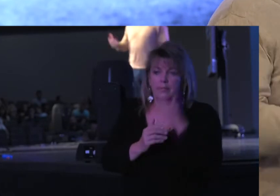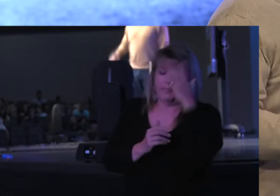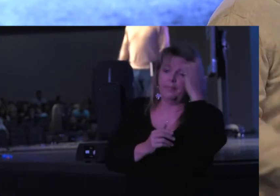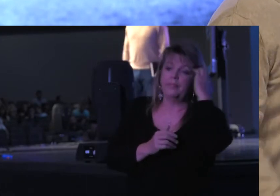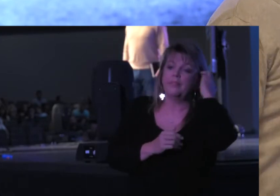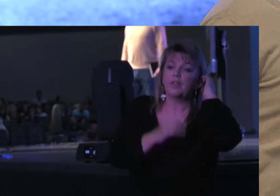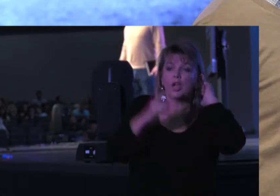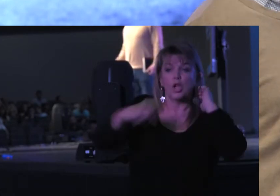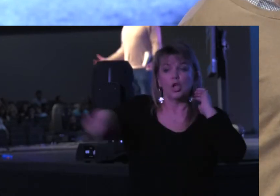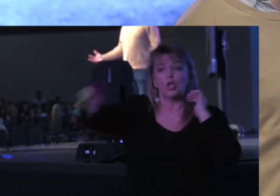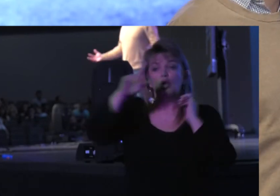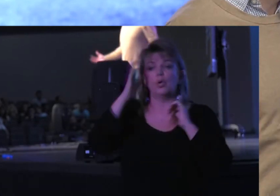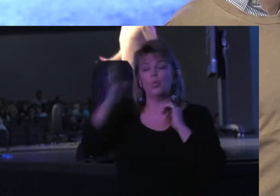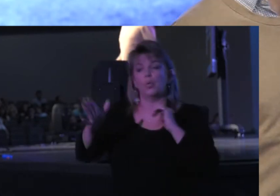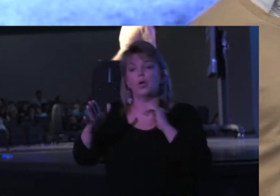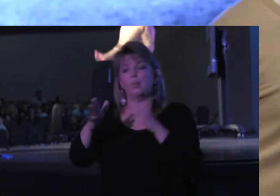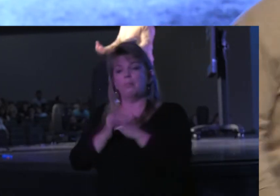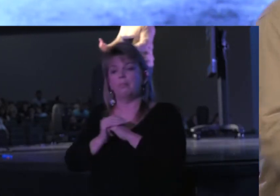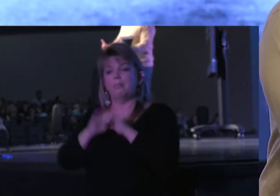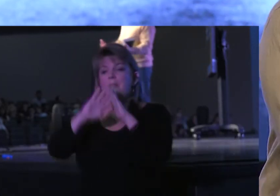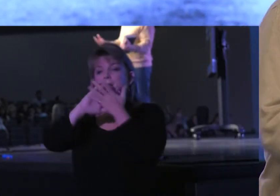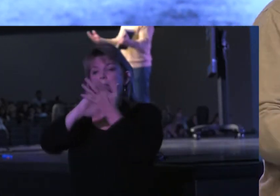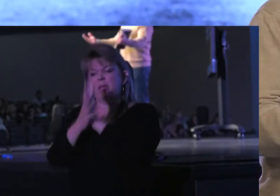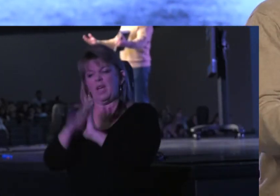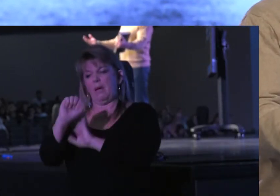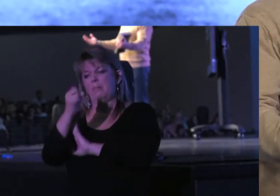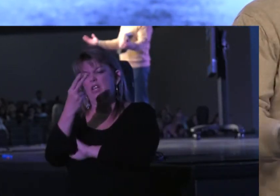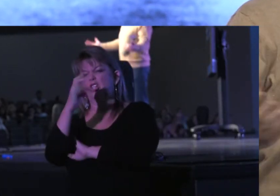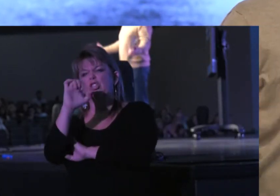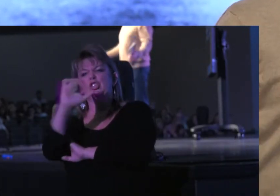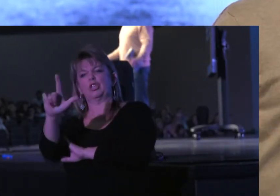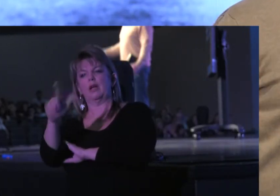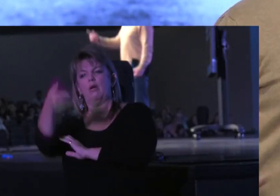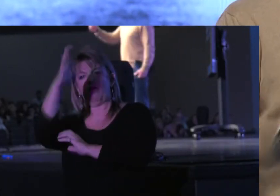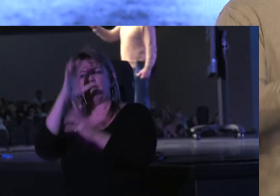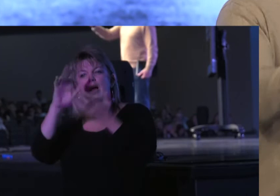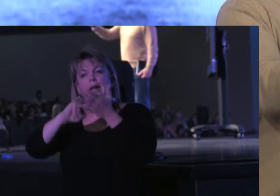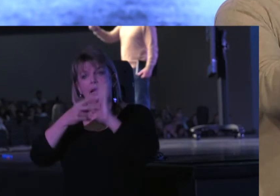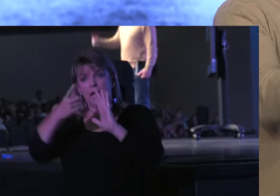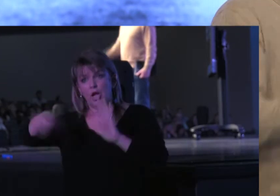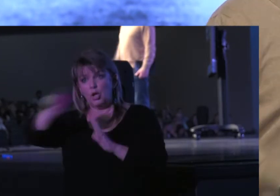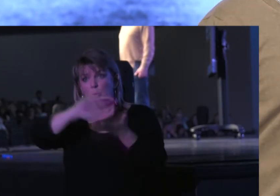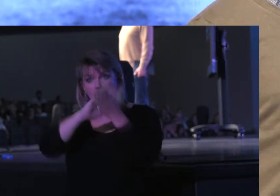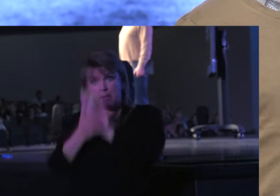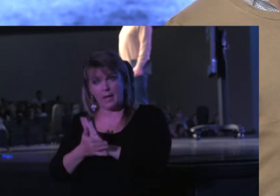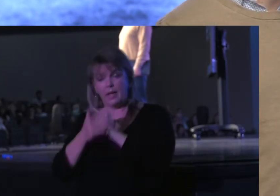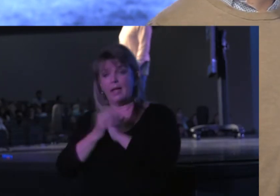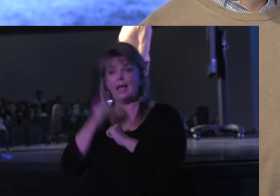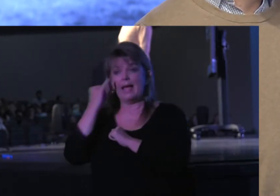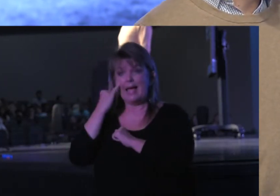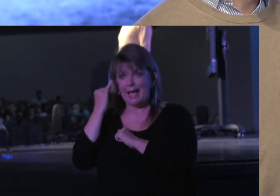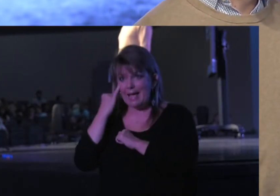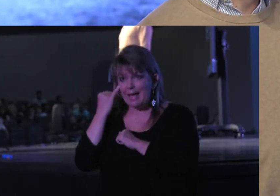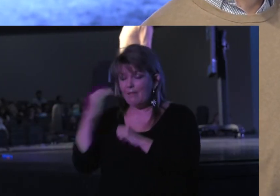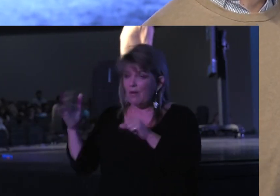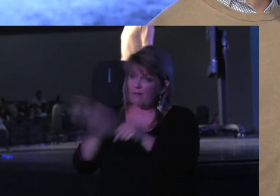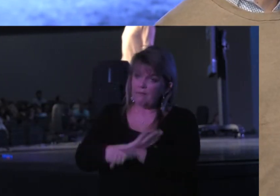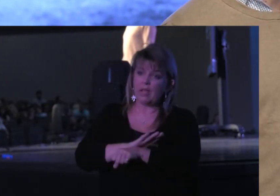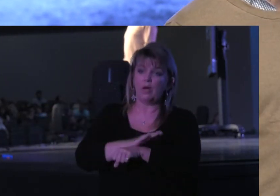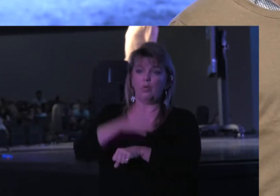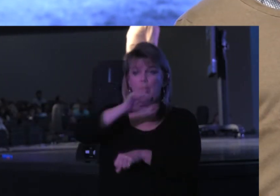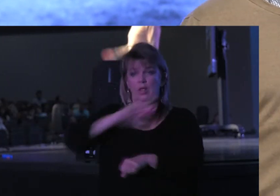that you will be a shell of what God intended you to be. But if you are filled with the joy of the